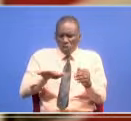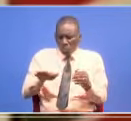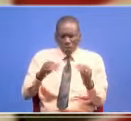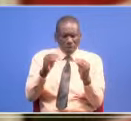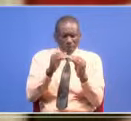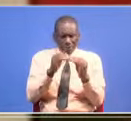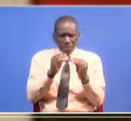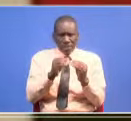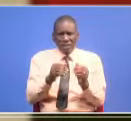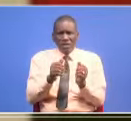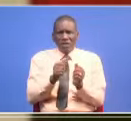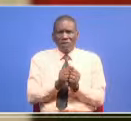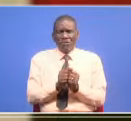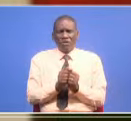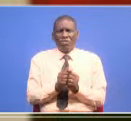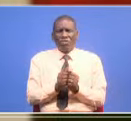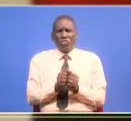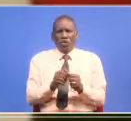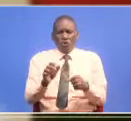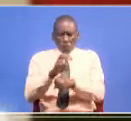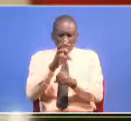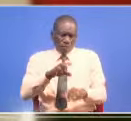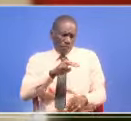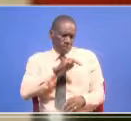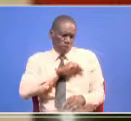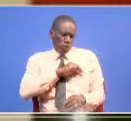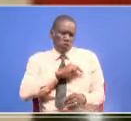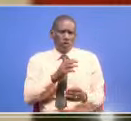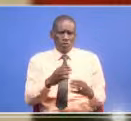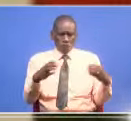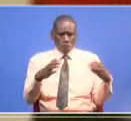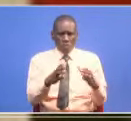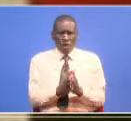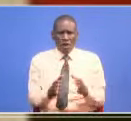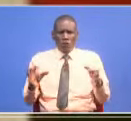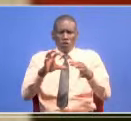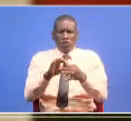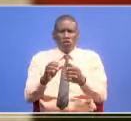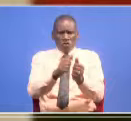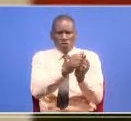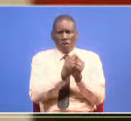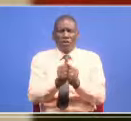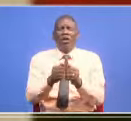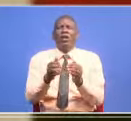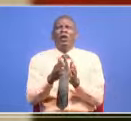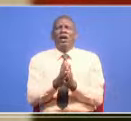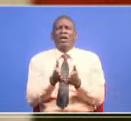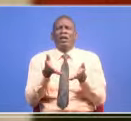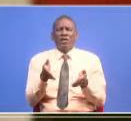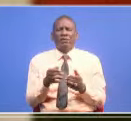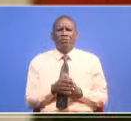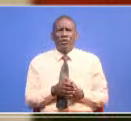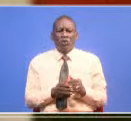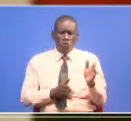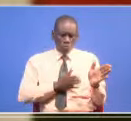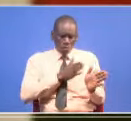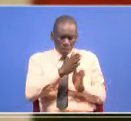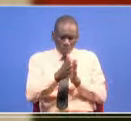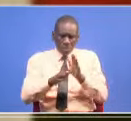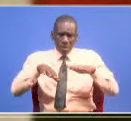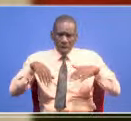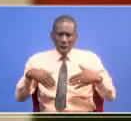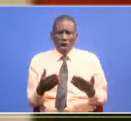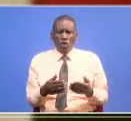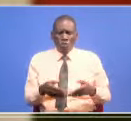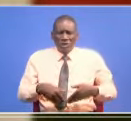with the other observer missions, and came together and prepared on how we are going to